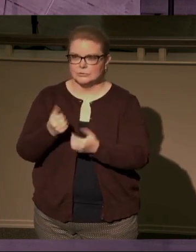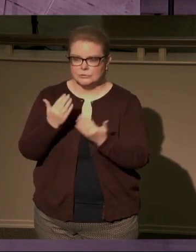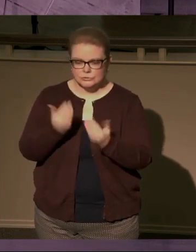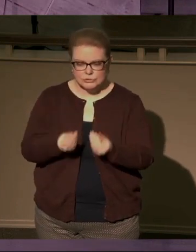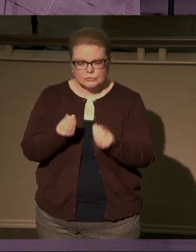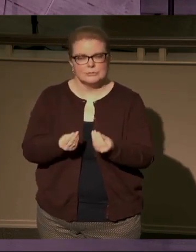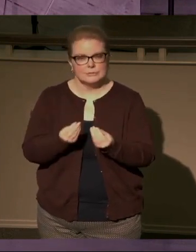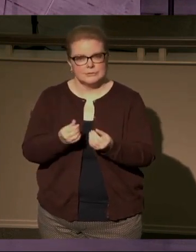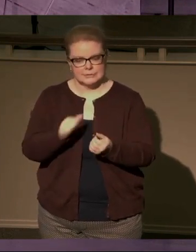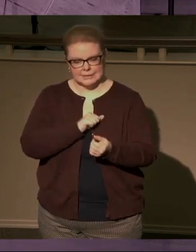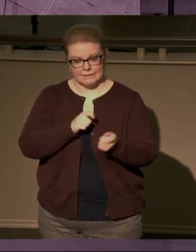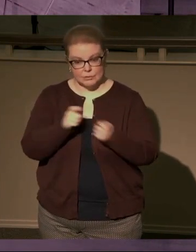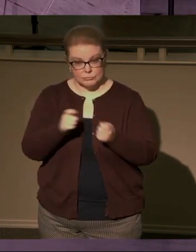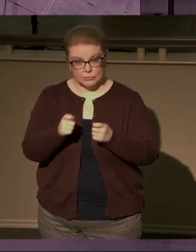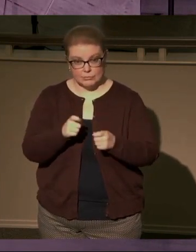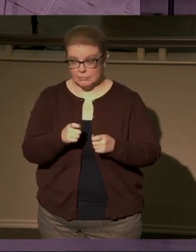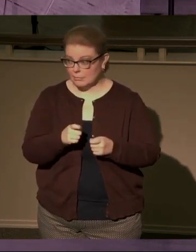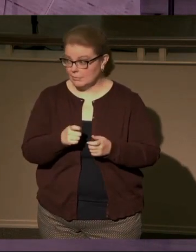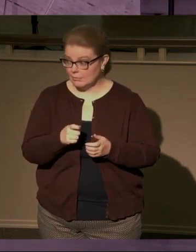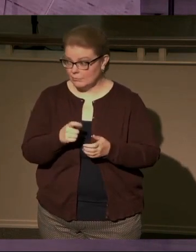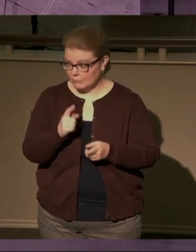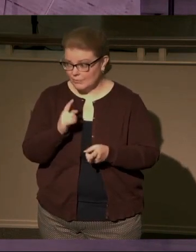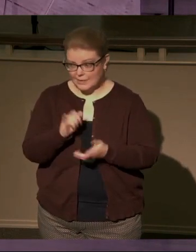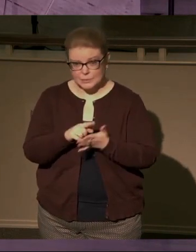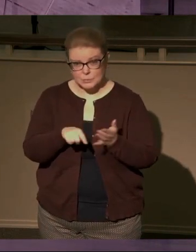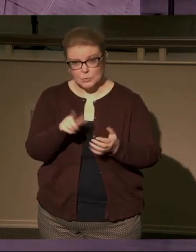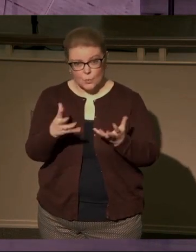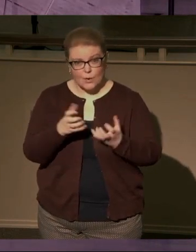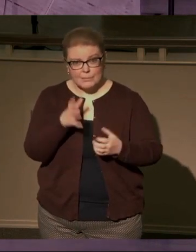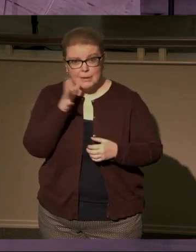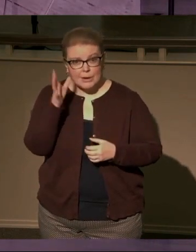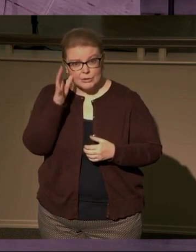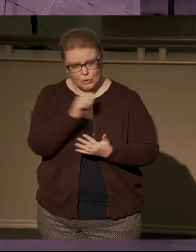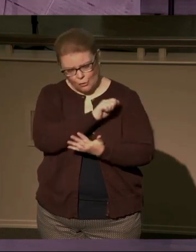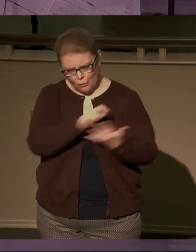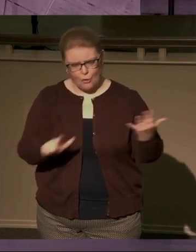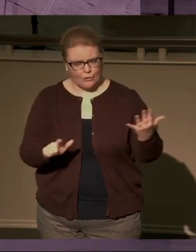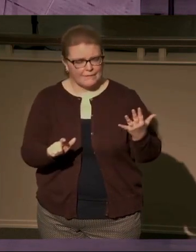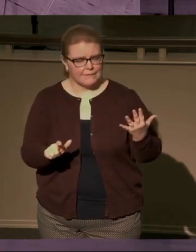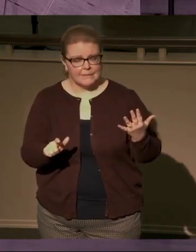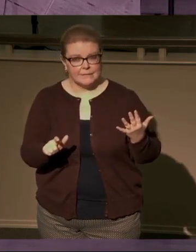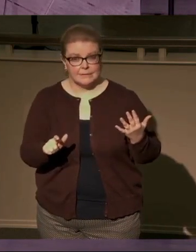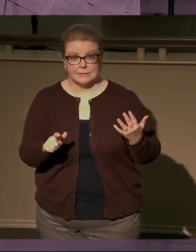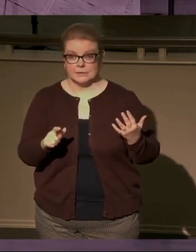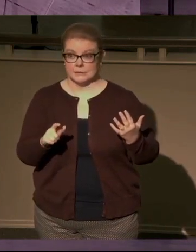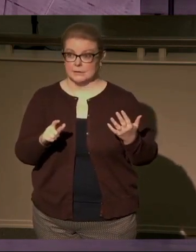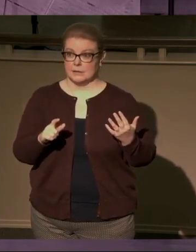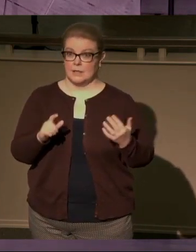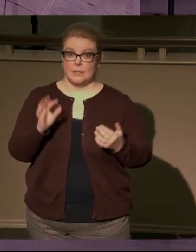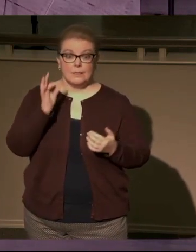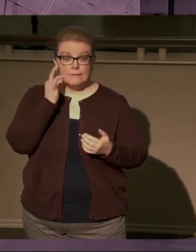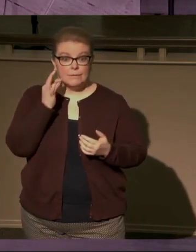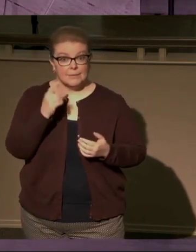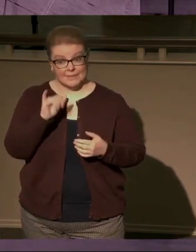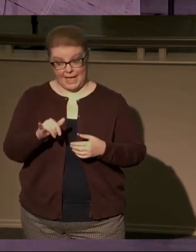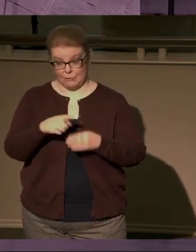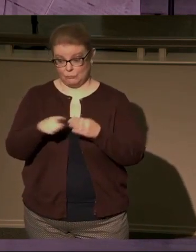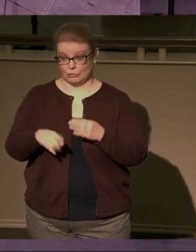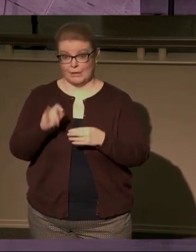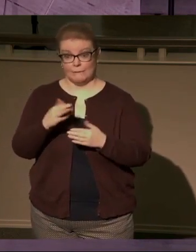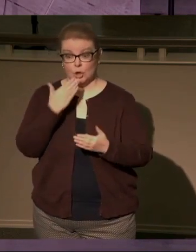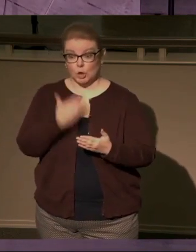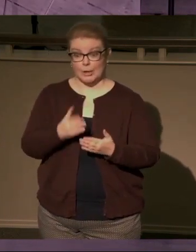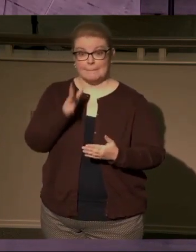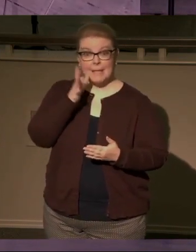And parents, is that not what you want? You want all of that. And I tell you, it's not the fruit of good parenting that brings